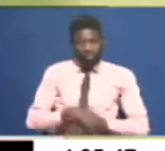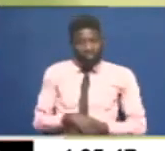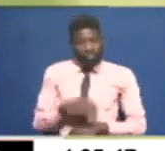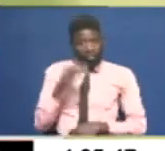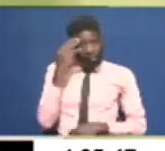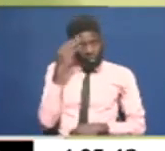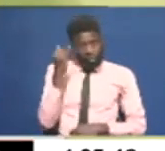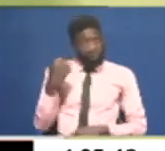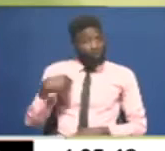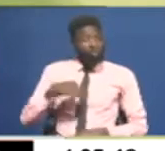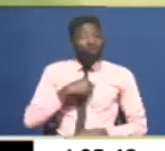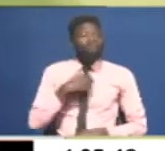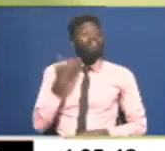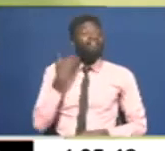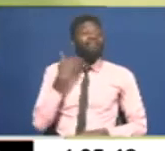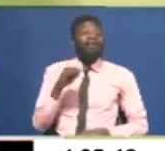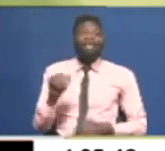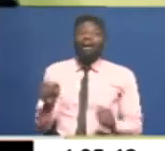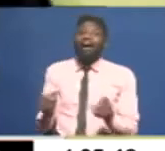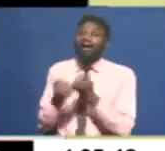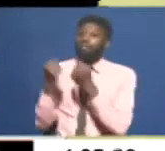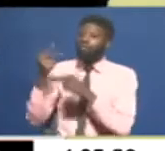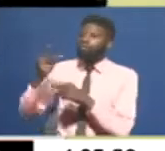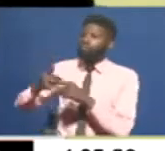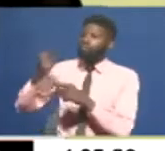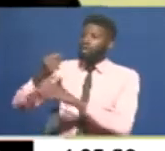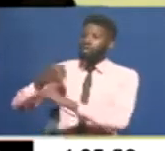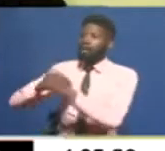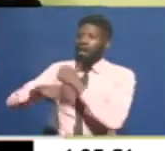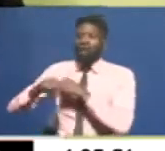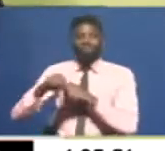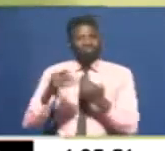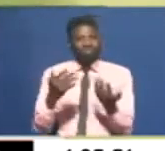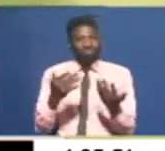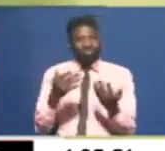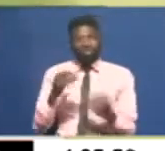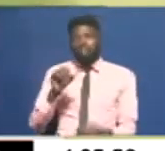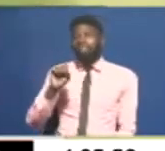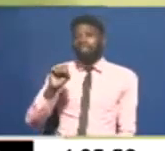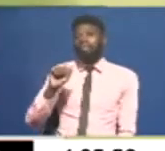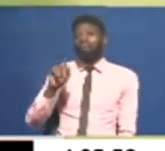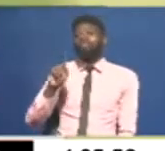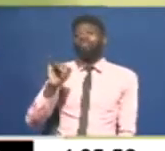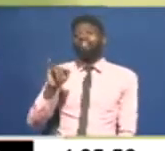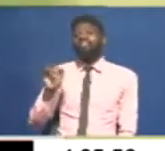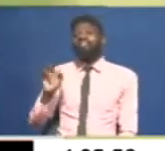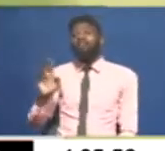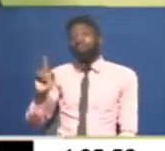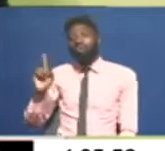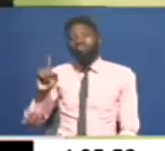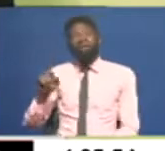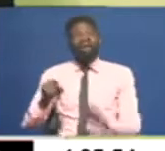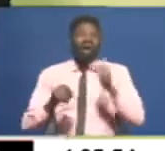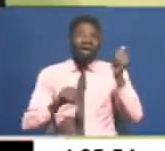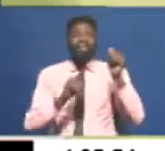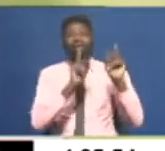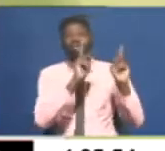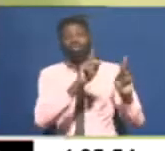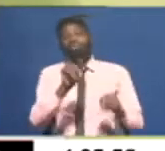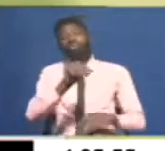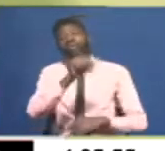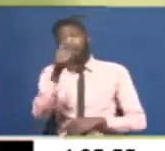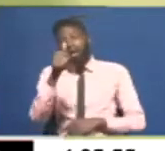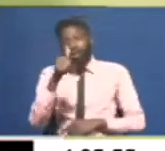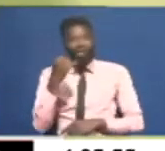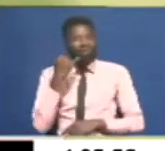we do not want to have duplication. That we have one Sauti in Nairobi, another in Kisumu City, another in Nakuru City. We